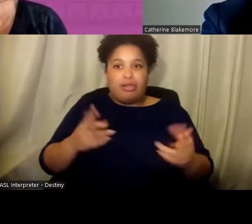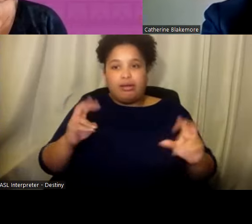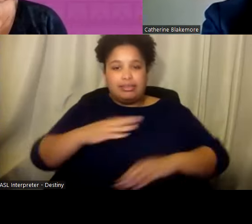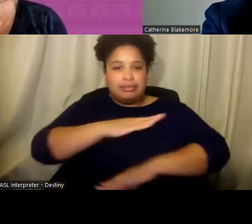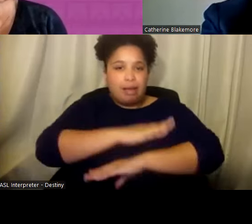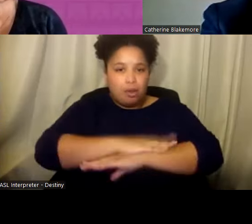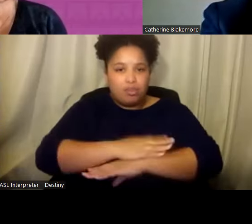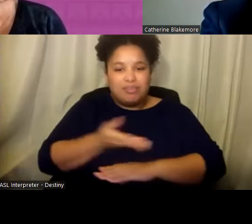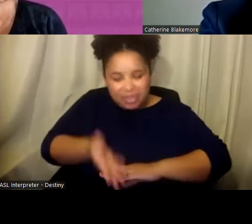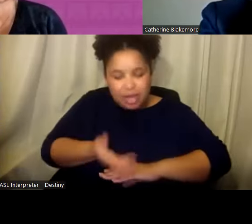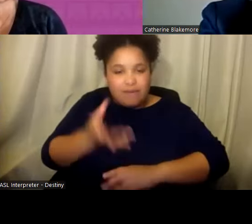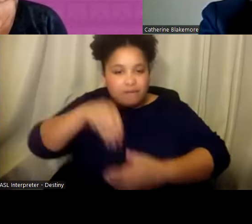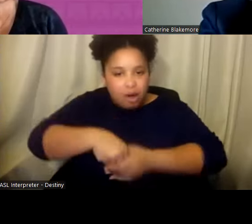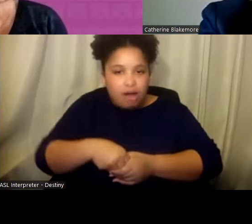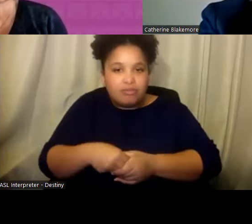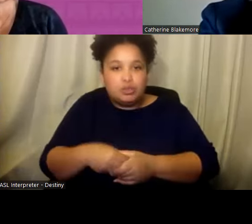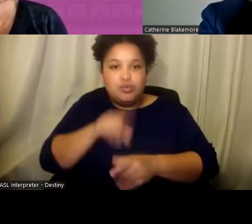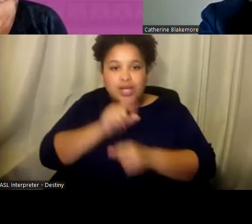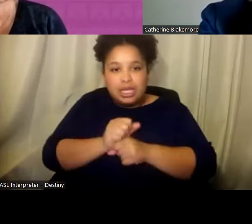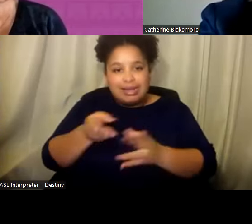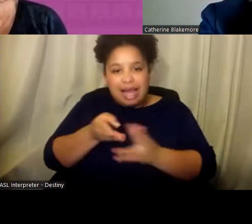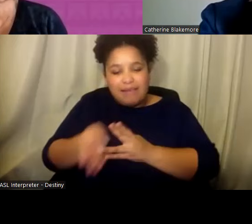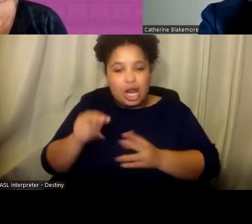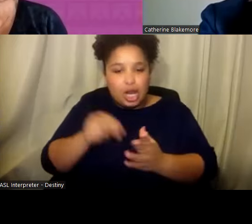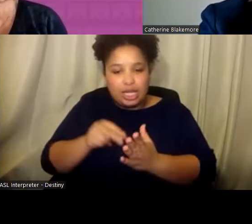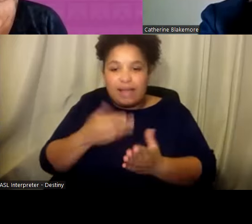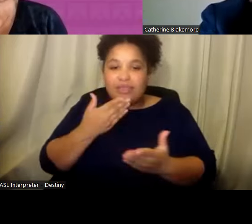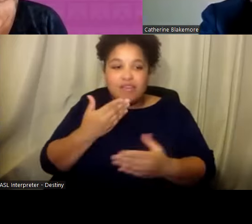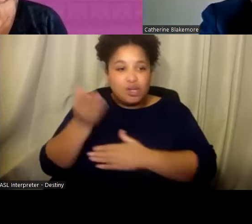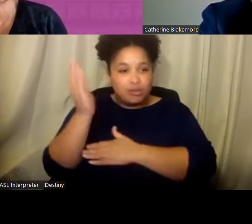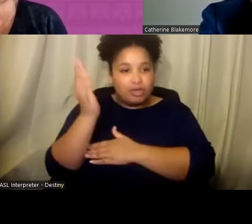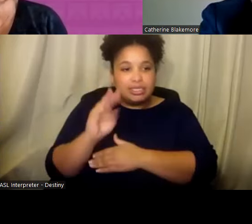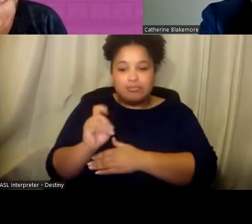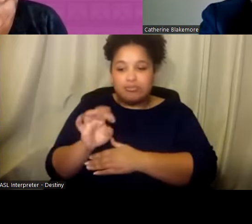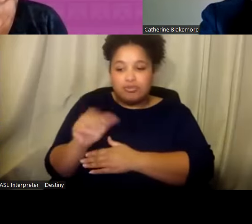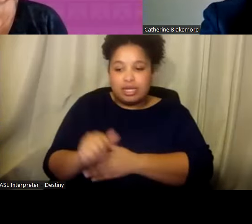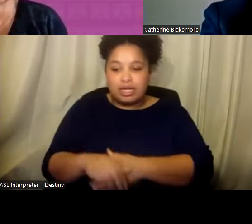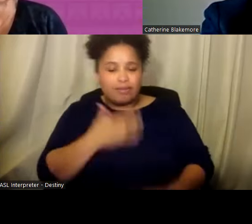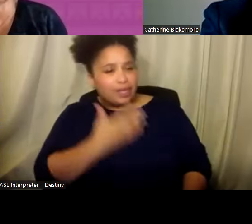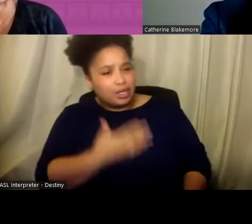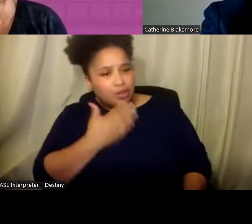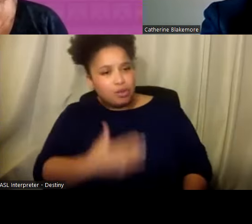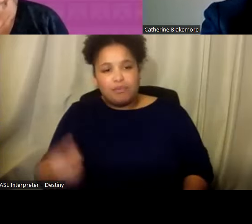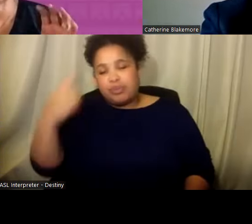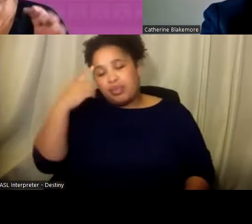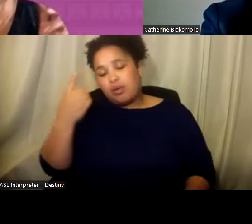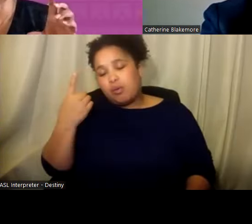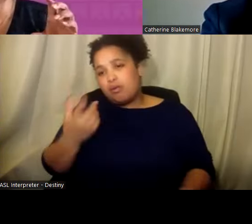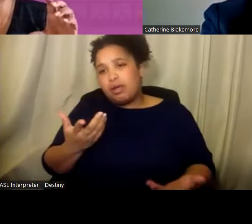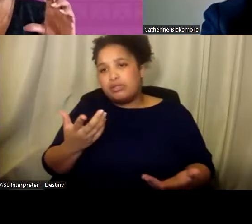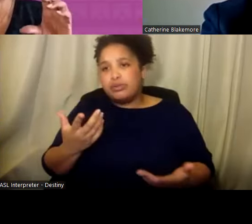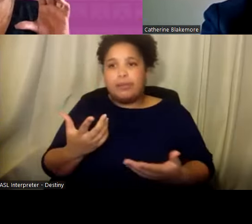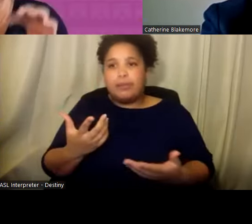navigate and look at that issue. So thank you for your presentation, Maria. Thank you. I think a way to